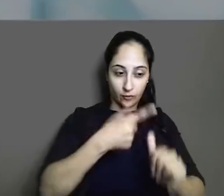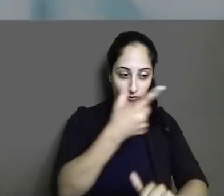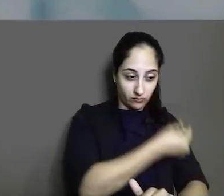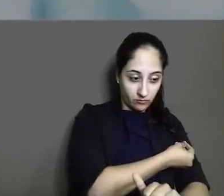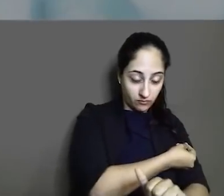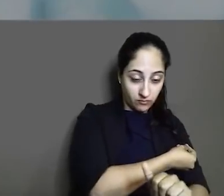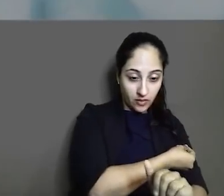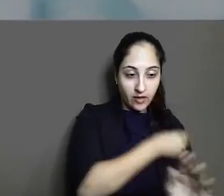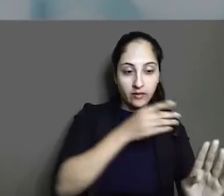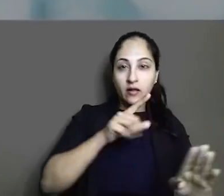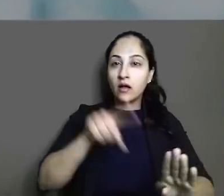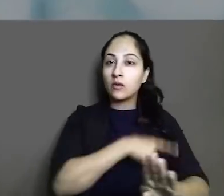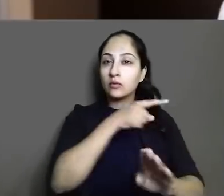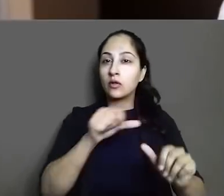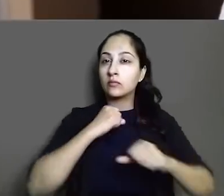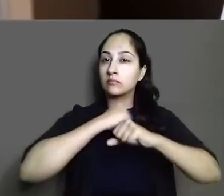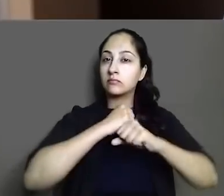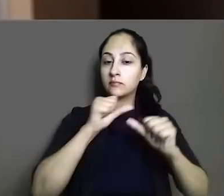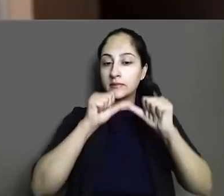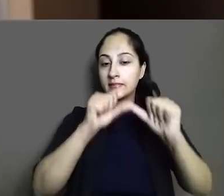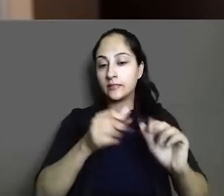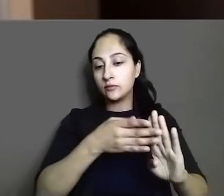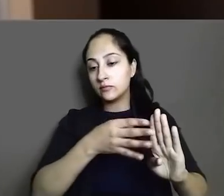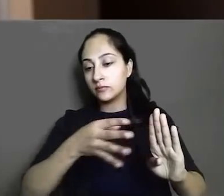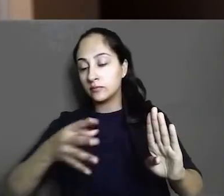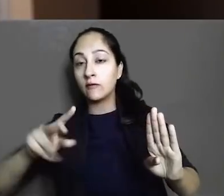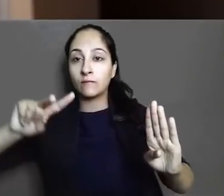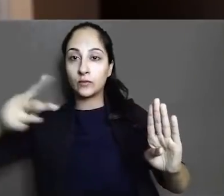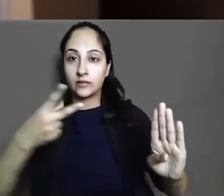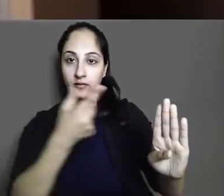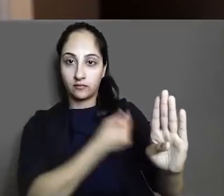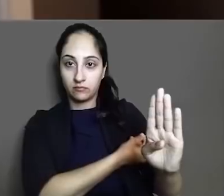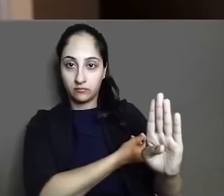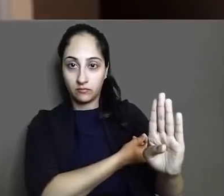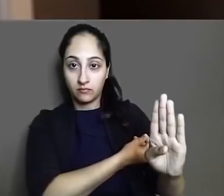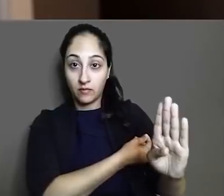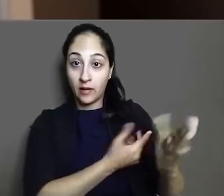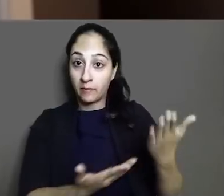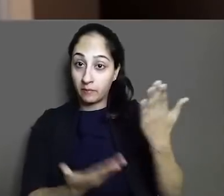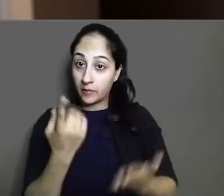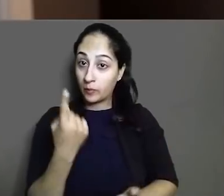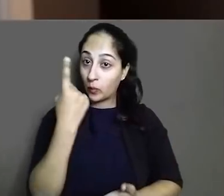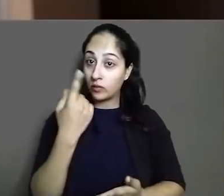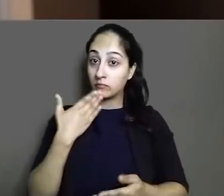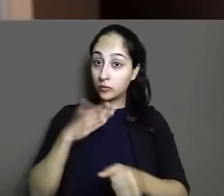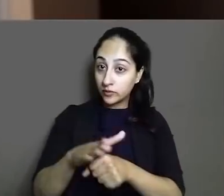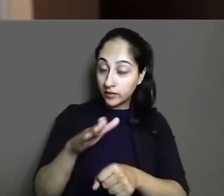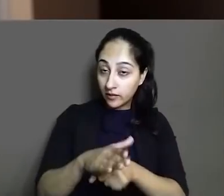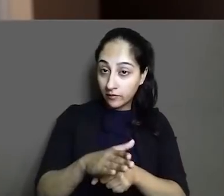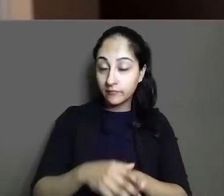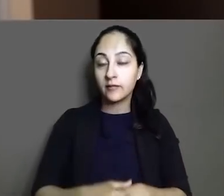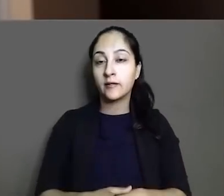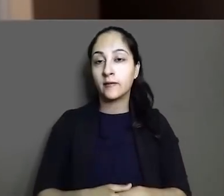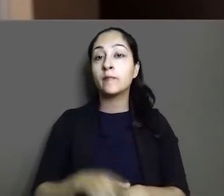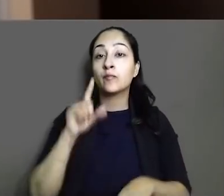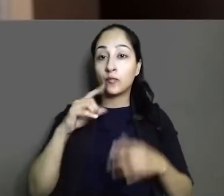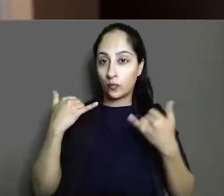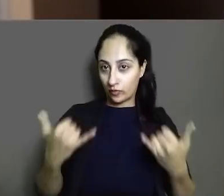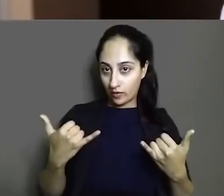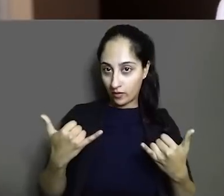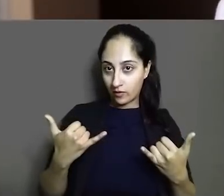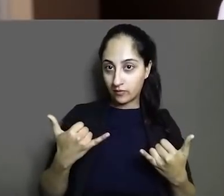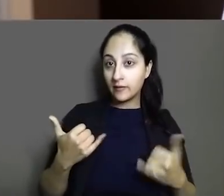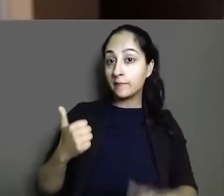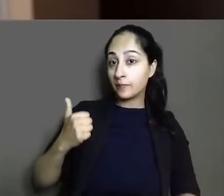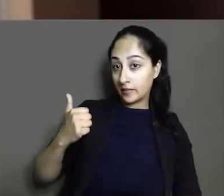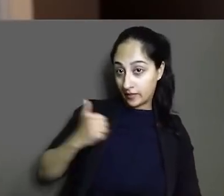Good advice all around. All right, so let's get into some questions about specifically who should be getting the vaccines and some